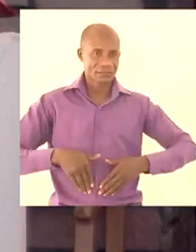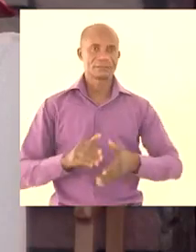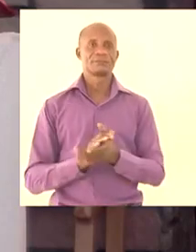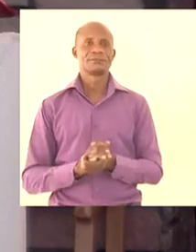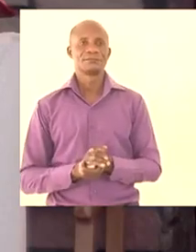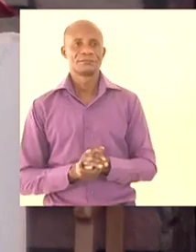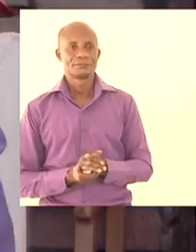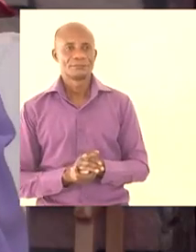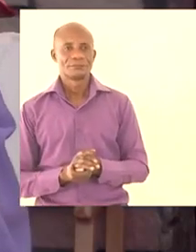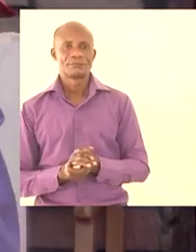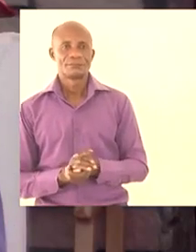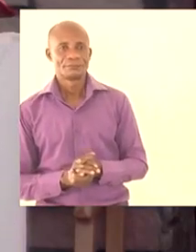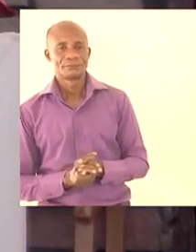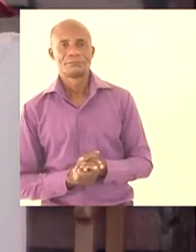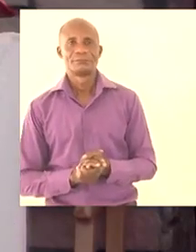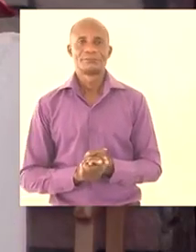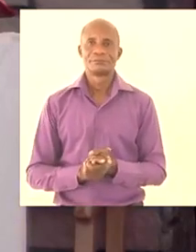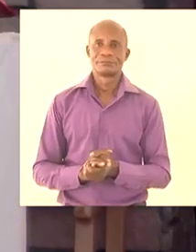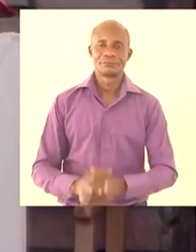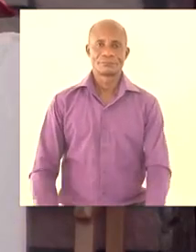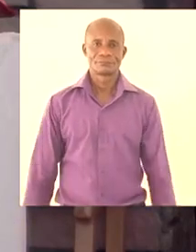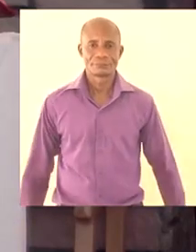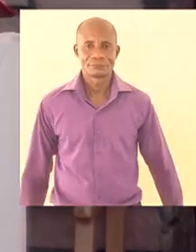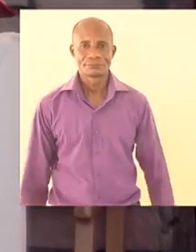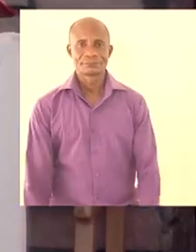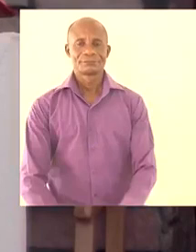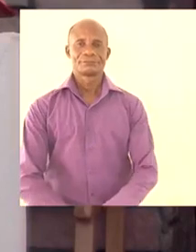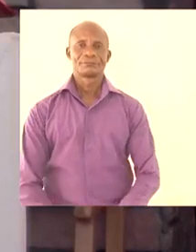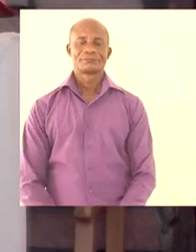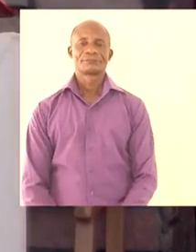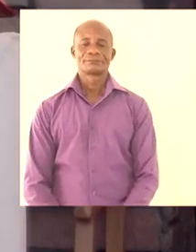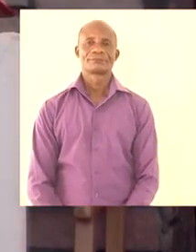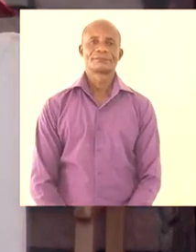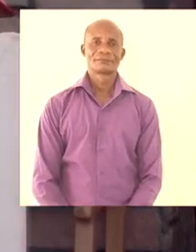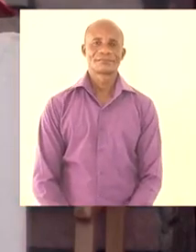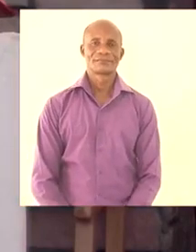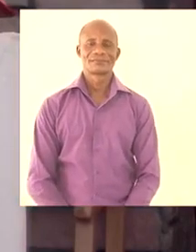today. I'll search and see how I can. I've found out from Inya, I can do that. Yes, you can reach him.